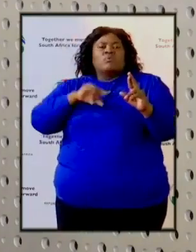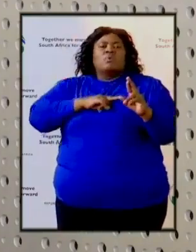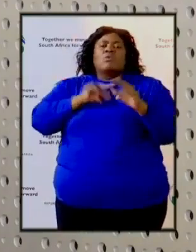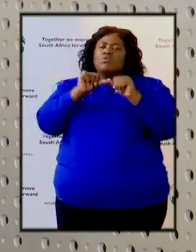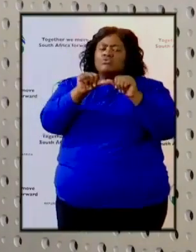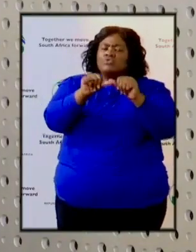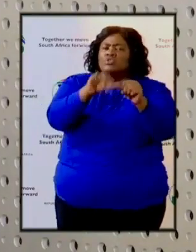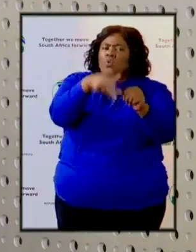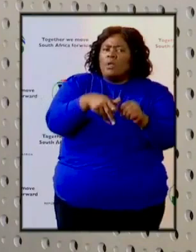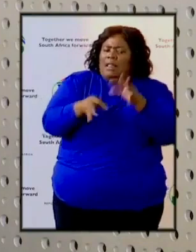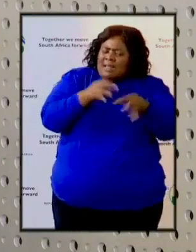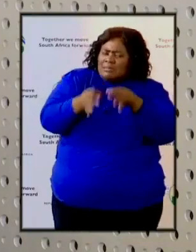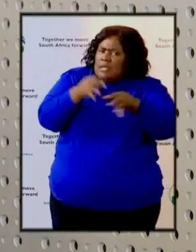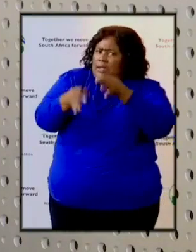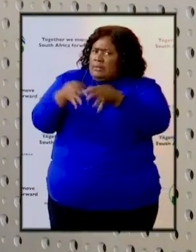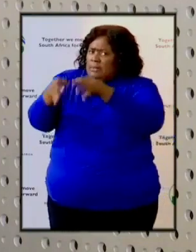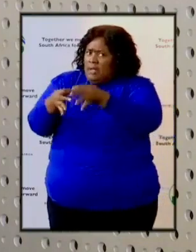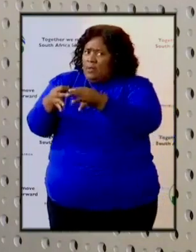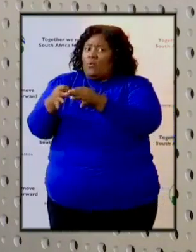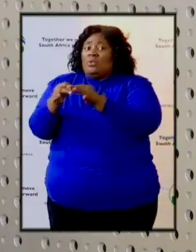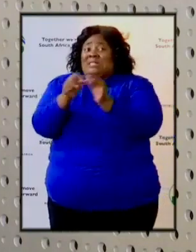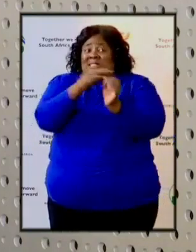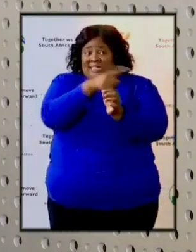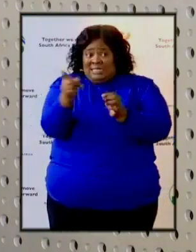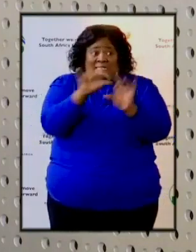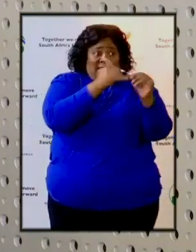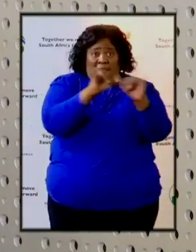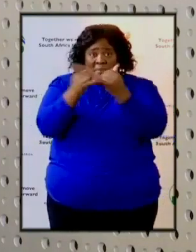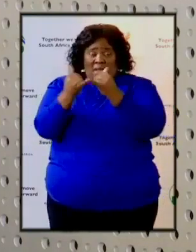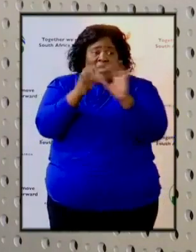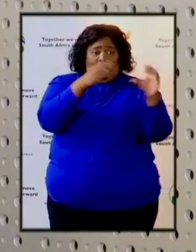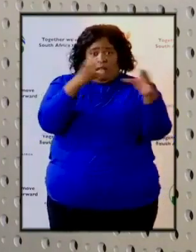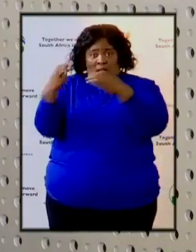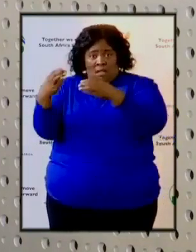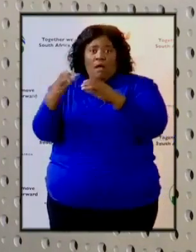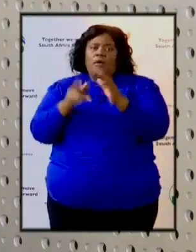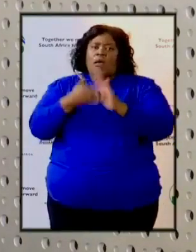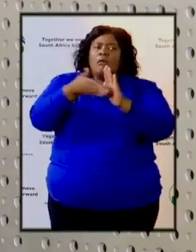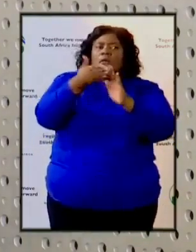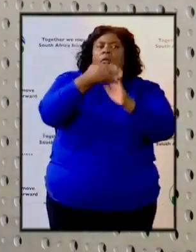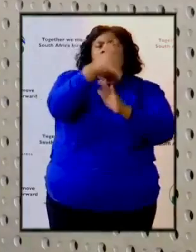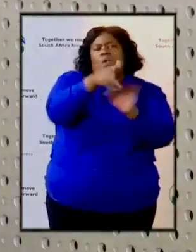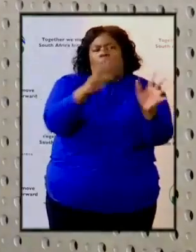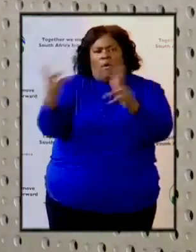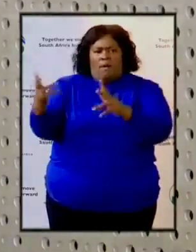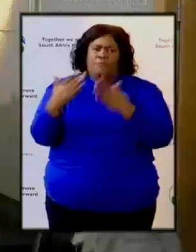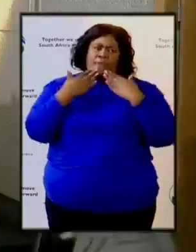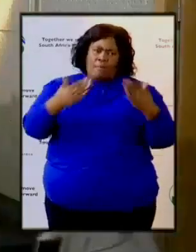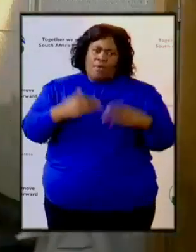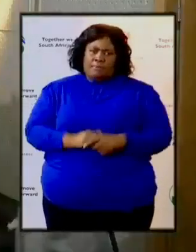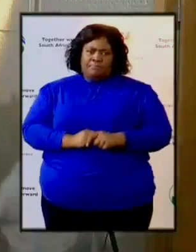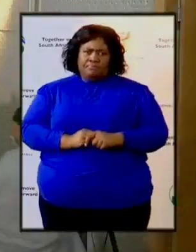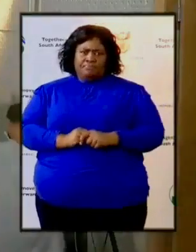ukuthi kuzohamba kanjani kulezi zindawo ezivulelekile esigabeni sesine. Ngiyabonga.